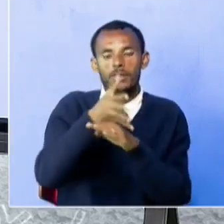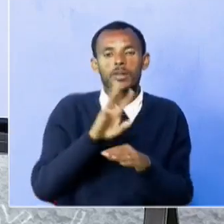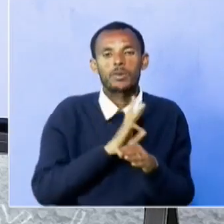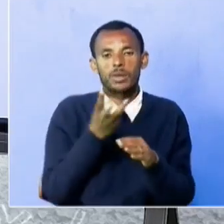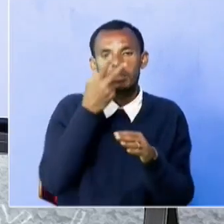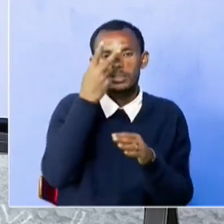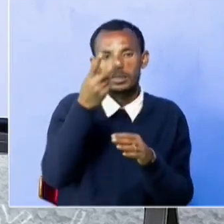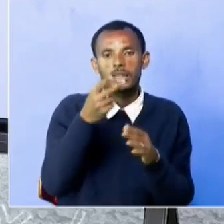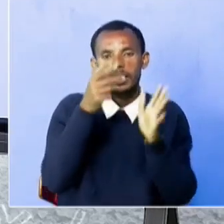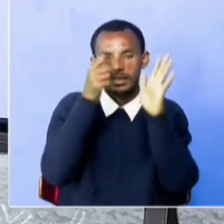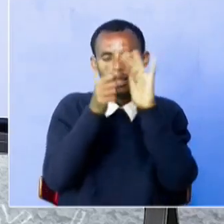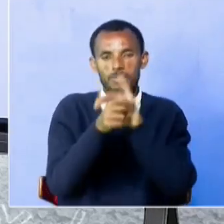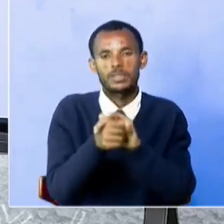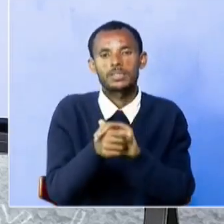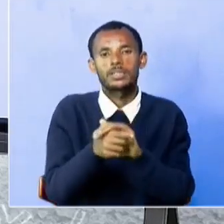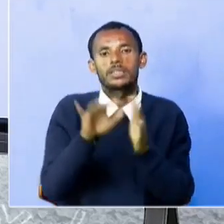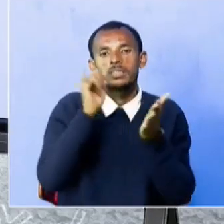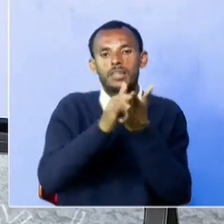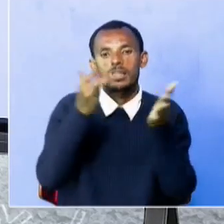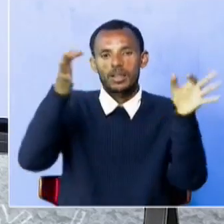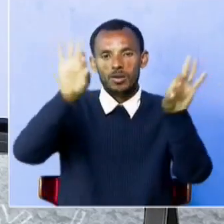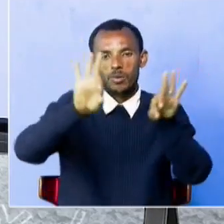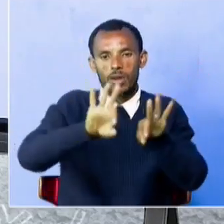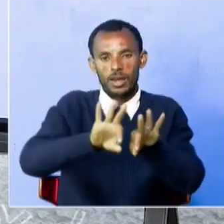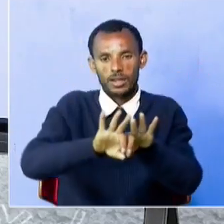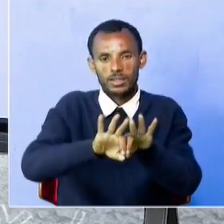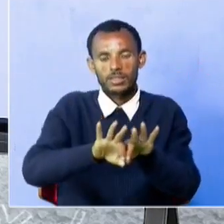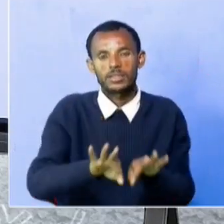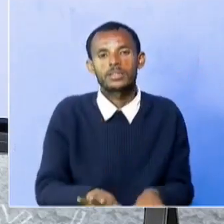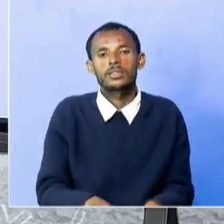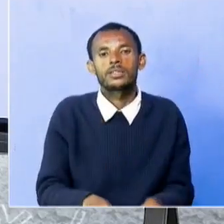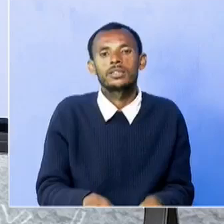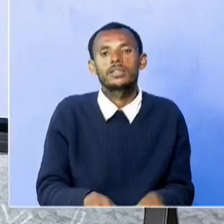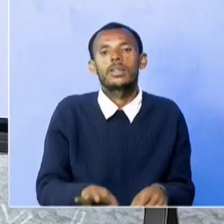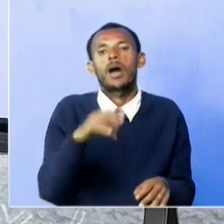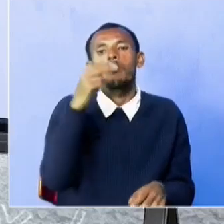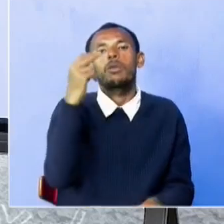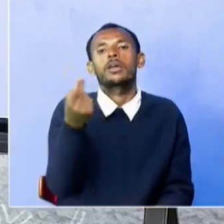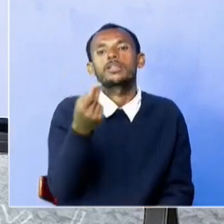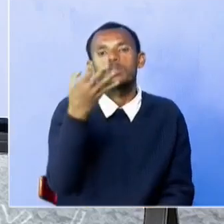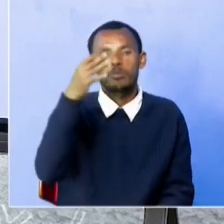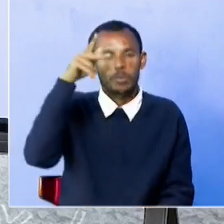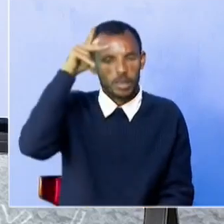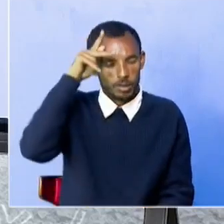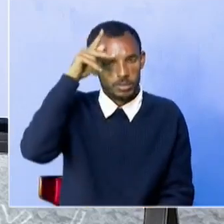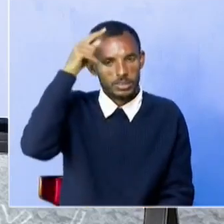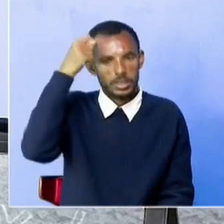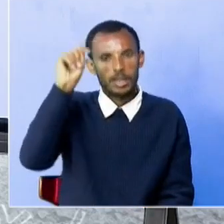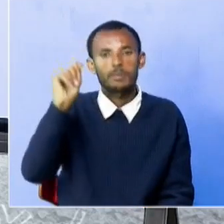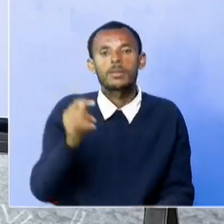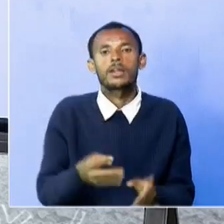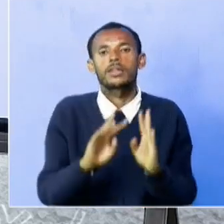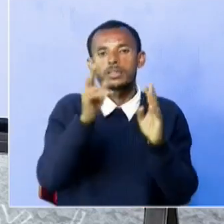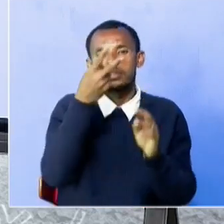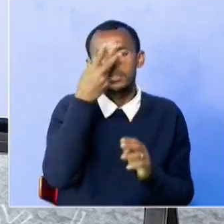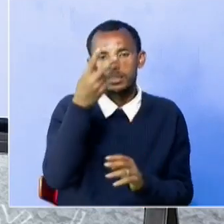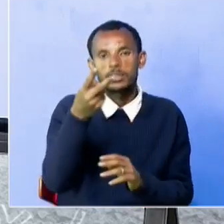see examples that requires the application of Pythagoras theorem. So let's